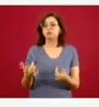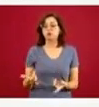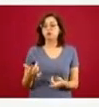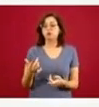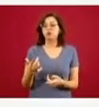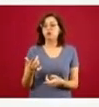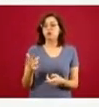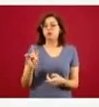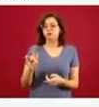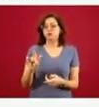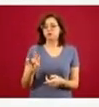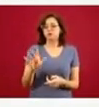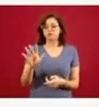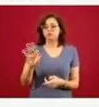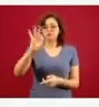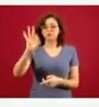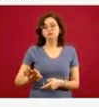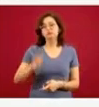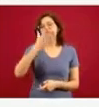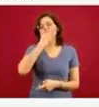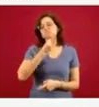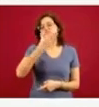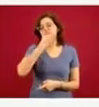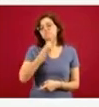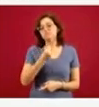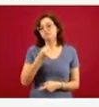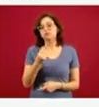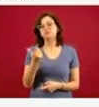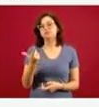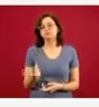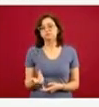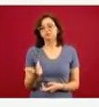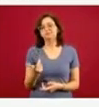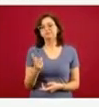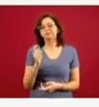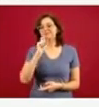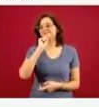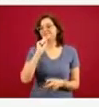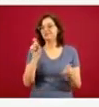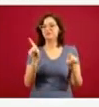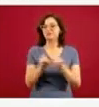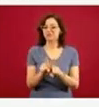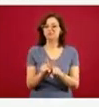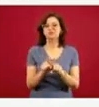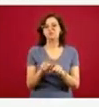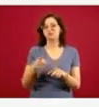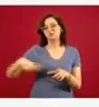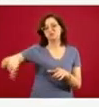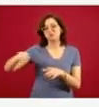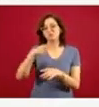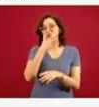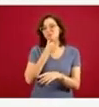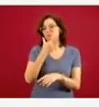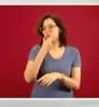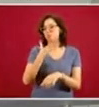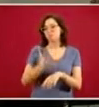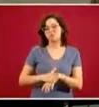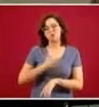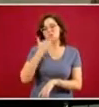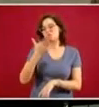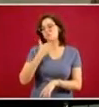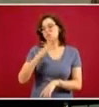lose their lives to this virus. And here we see an important overrepresentation of male citizens in the